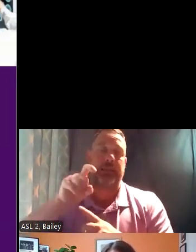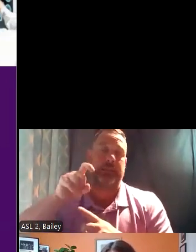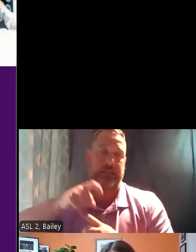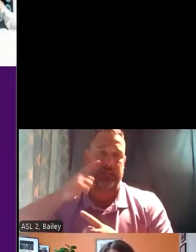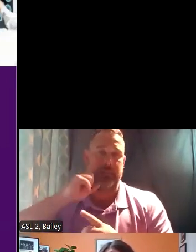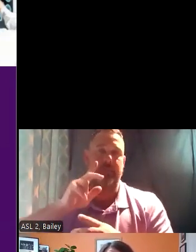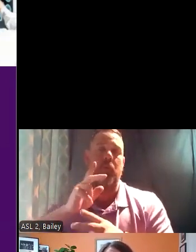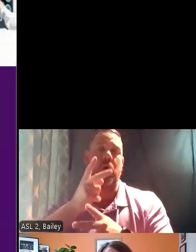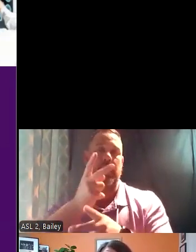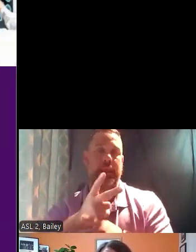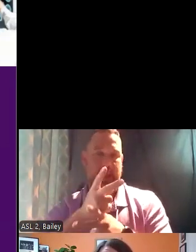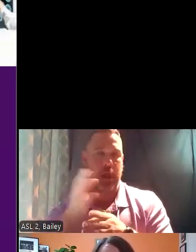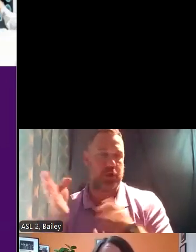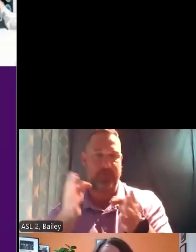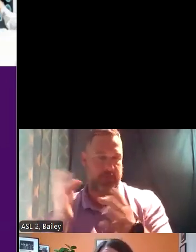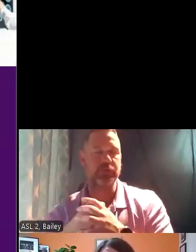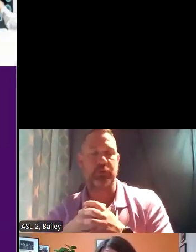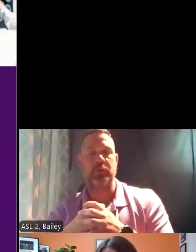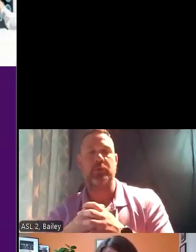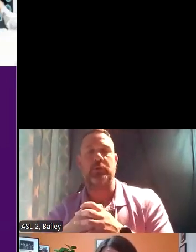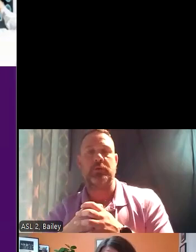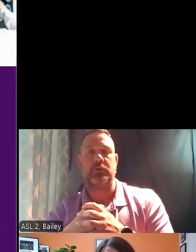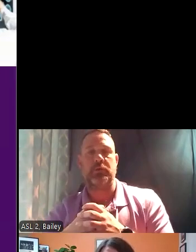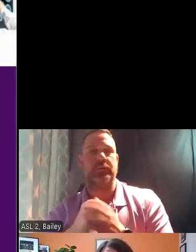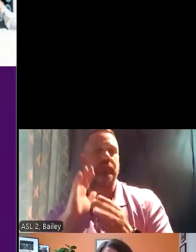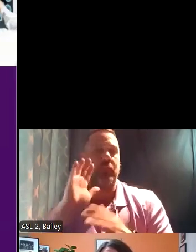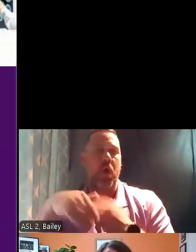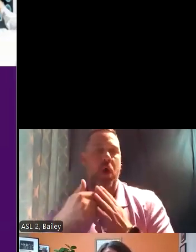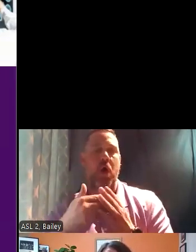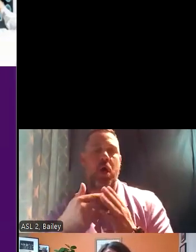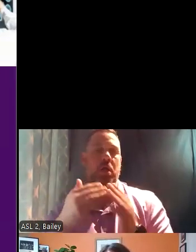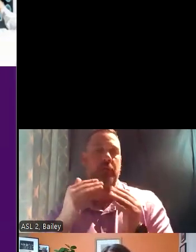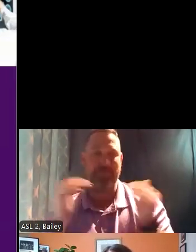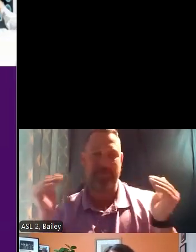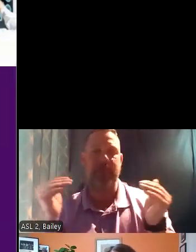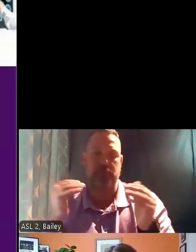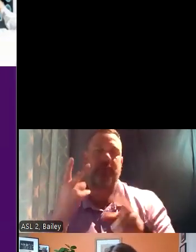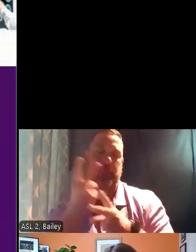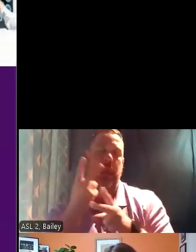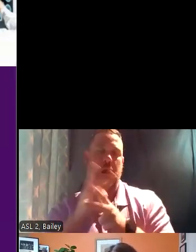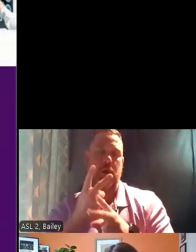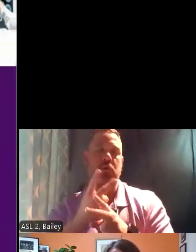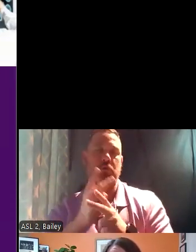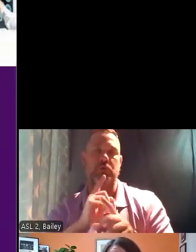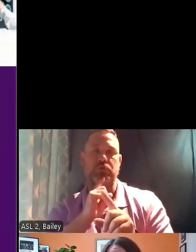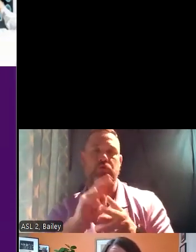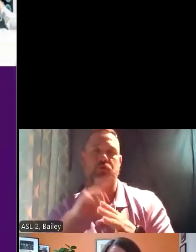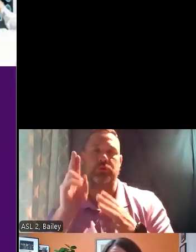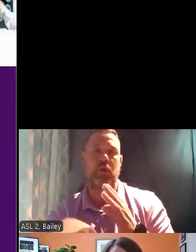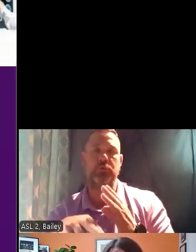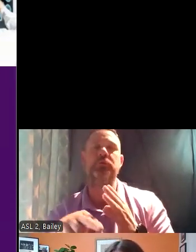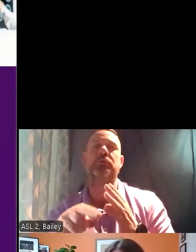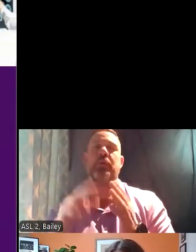care navigation at all levels of care. And this was the results of a study that is part of